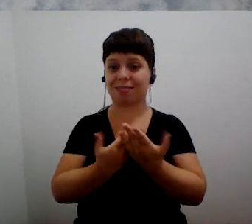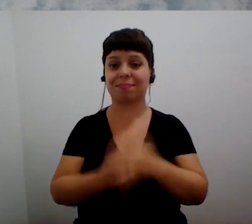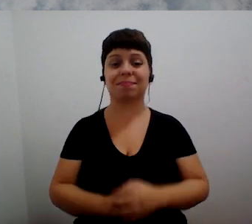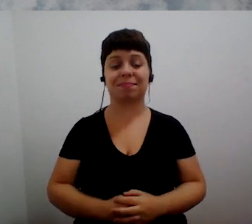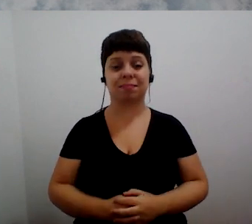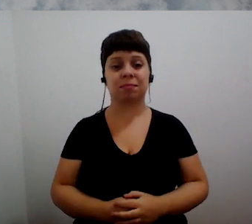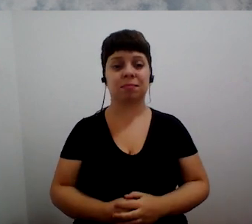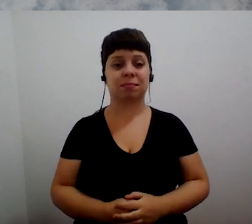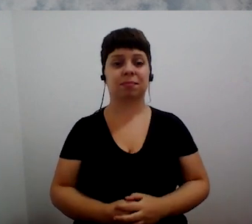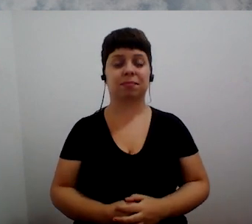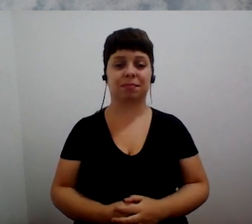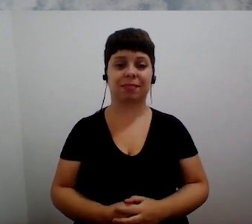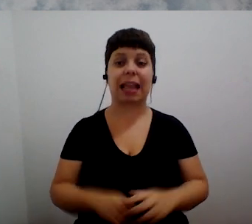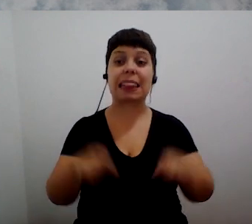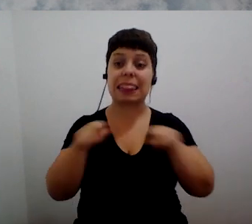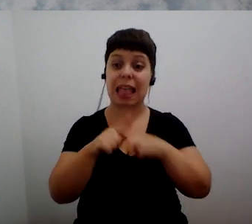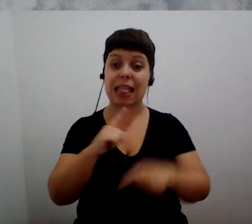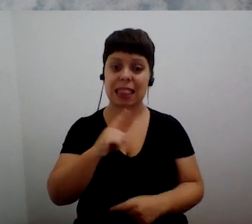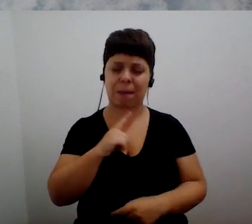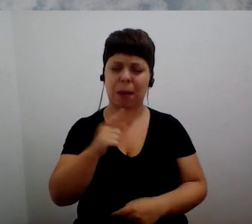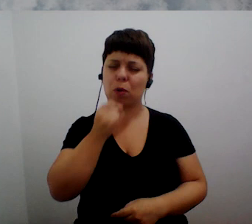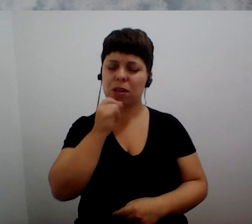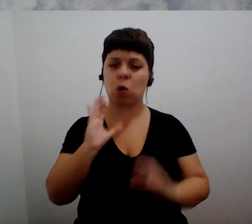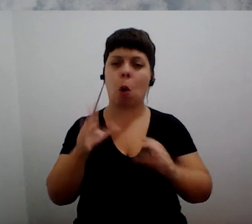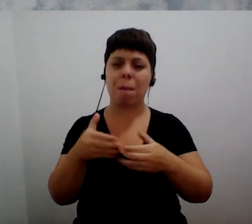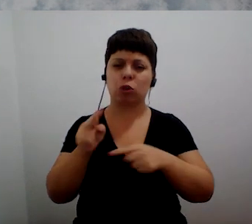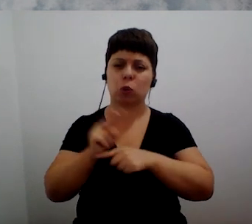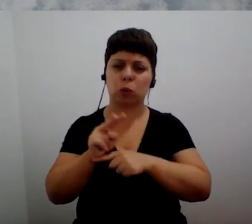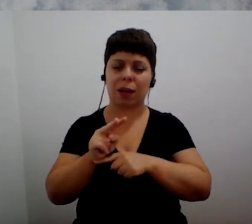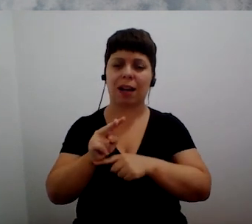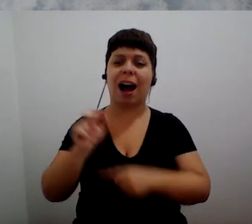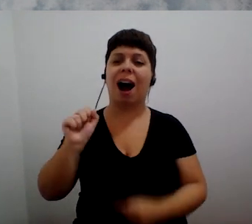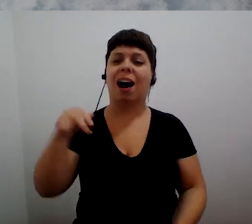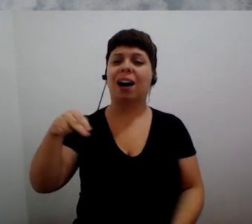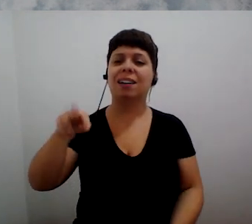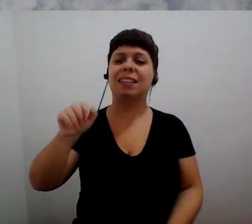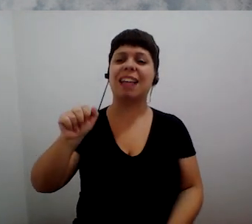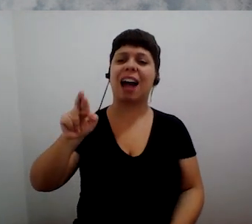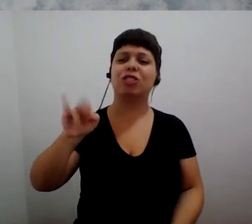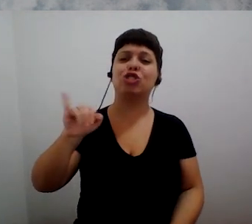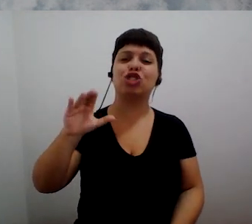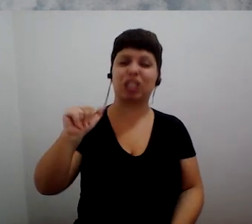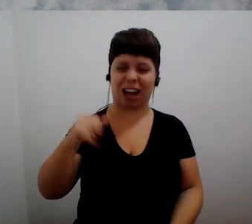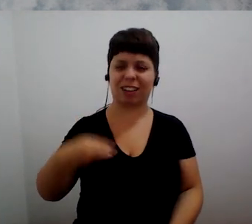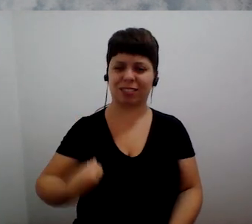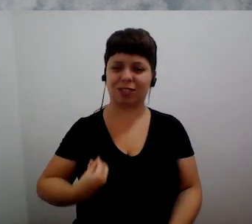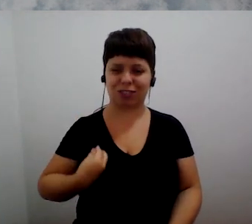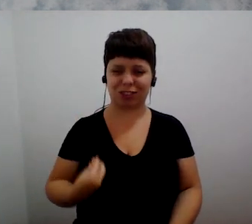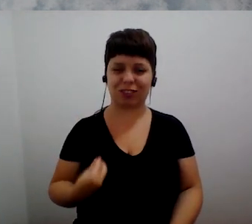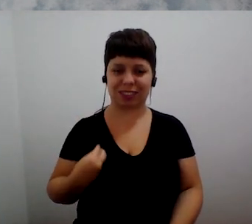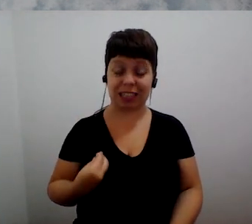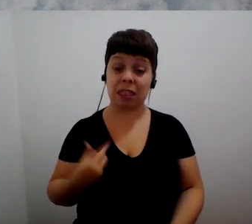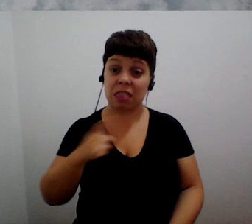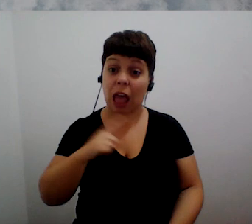Commission for the Conservation of Antarctic Marine Living Resources, proposals on the table, concrete proposals to protect